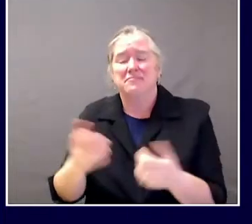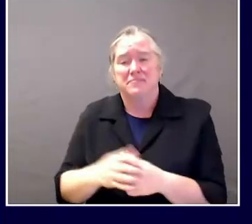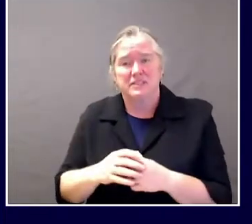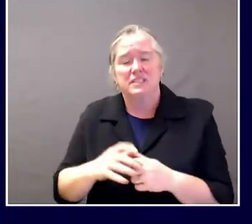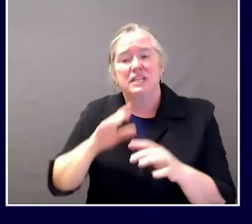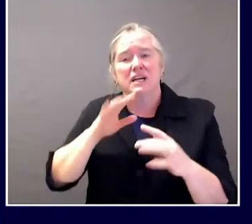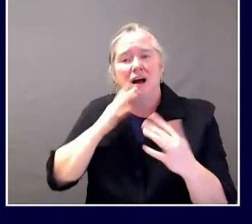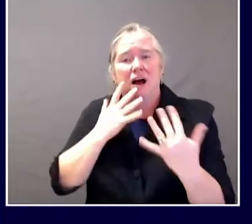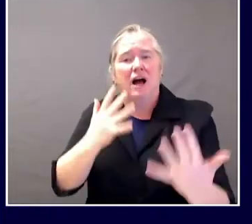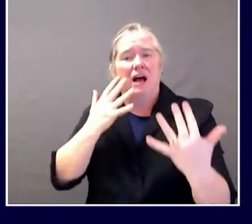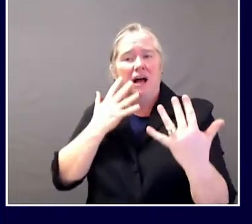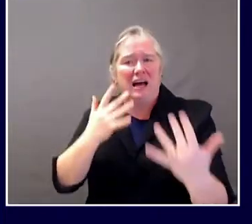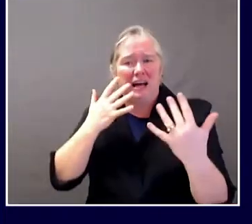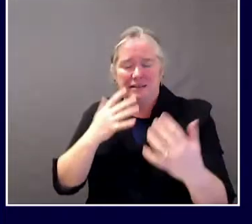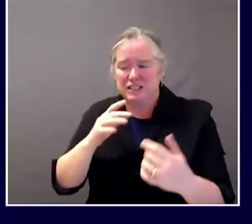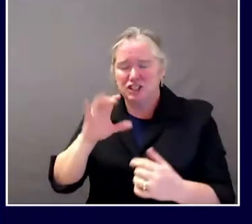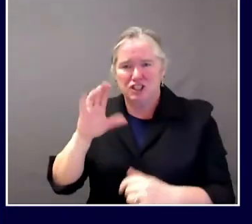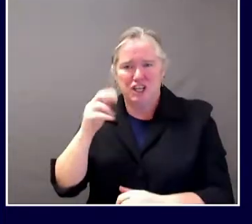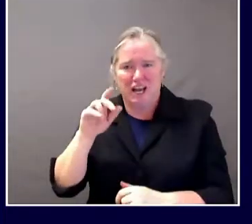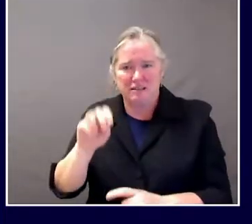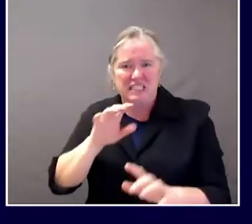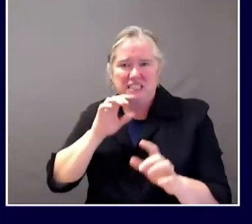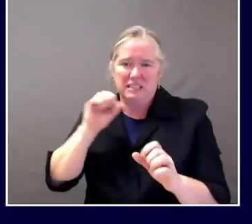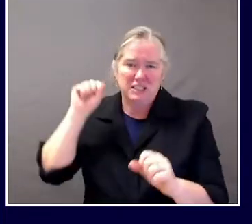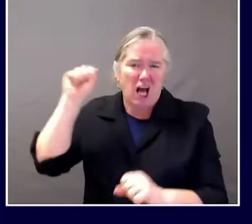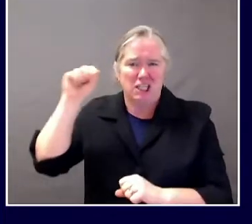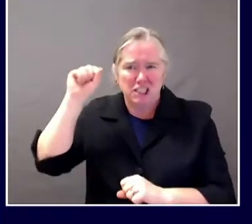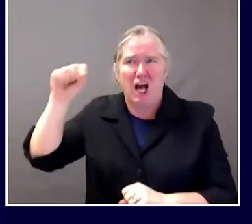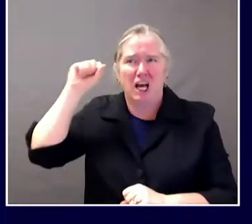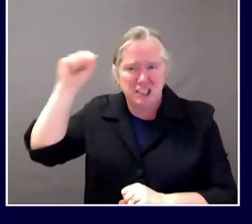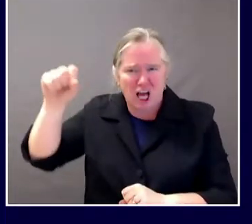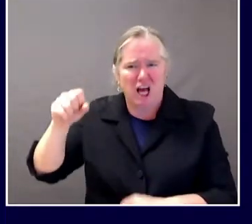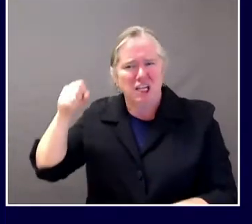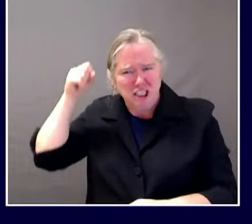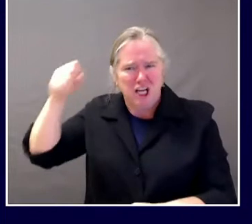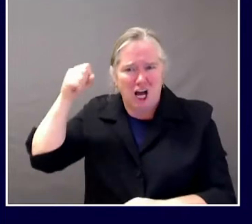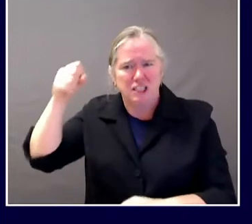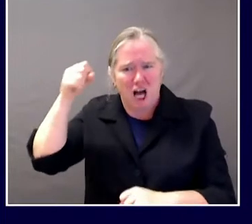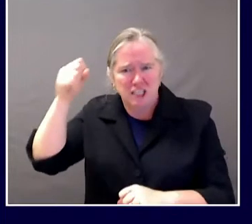to or generate the preconditions that could lead to spread. I've read reports about